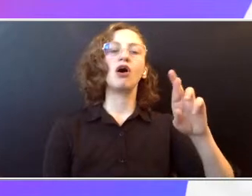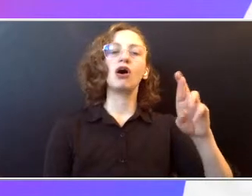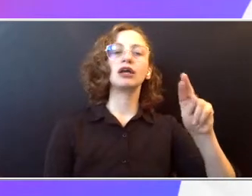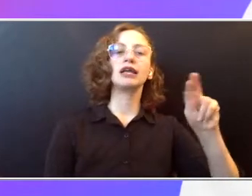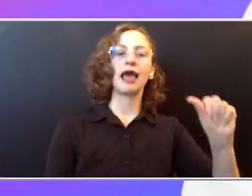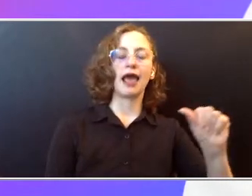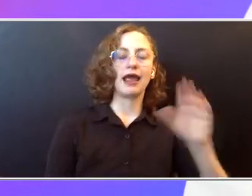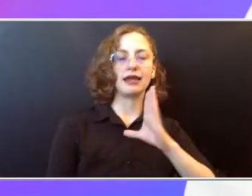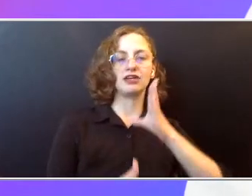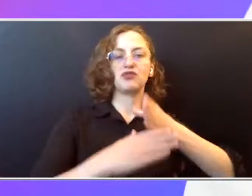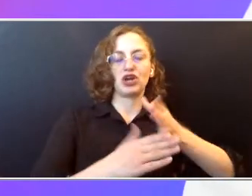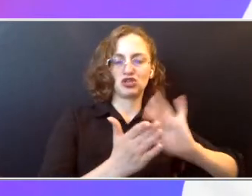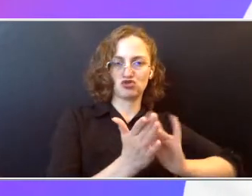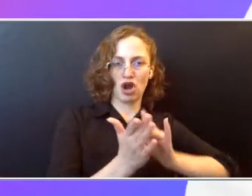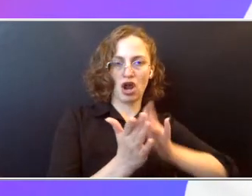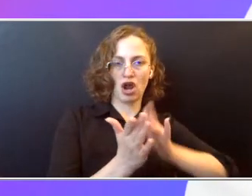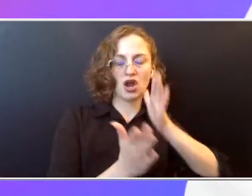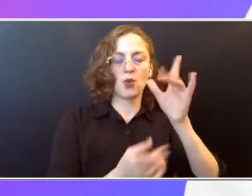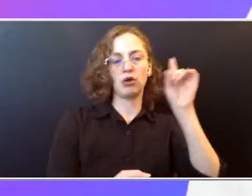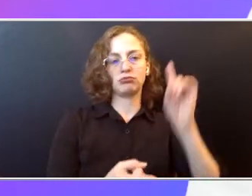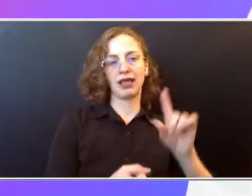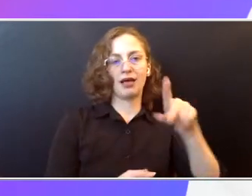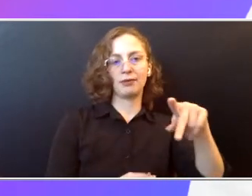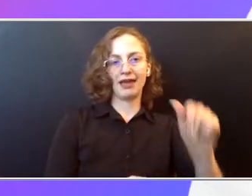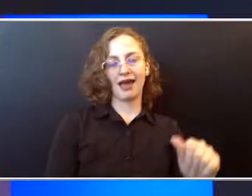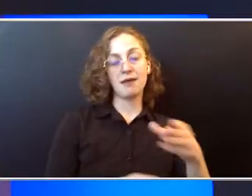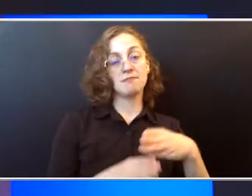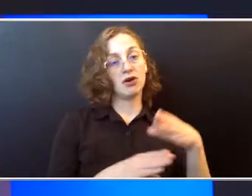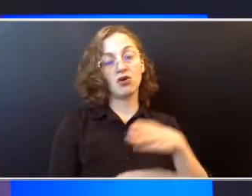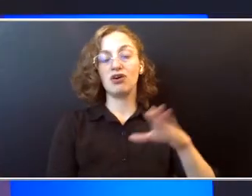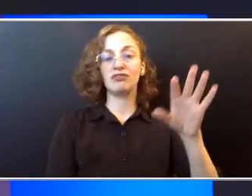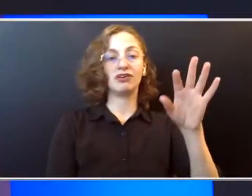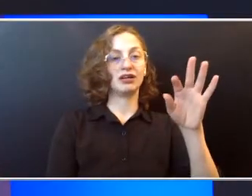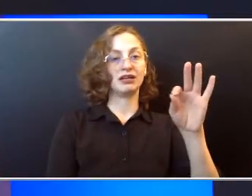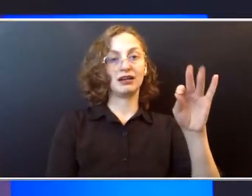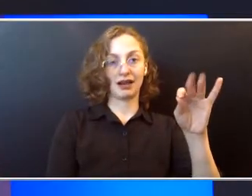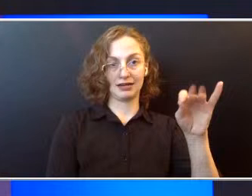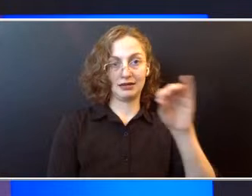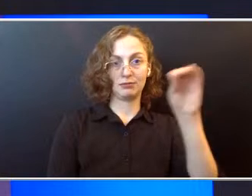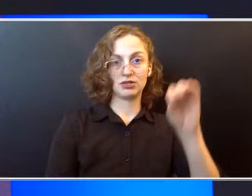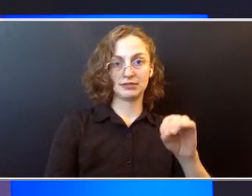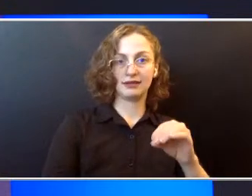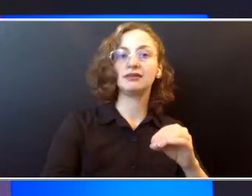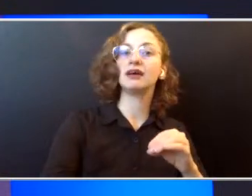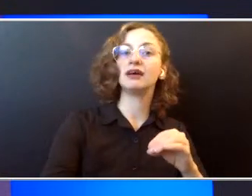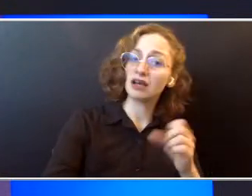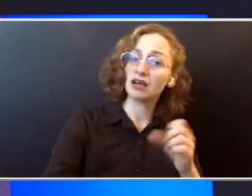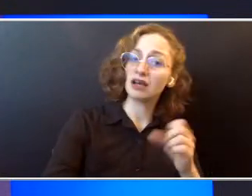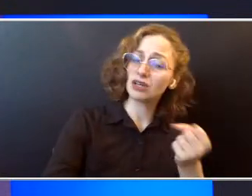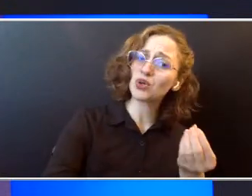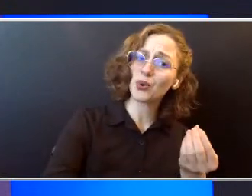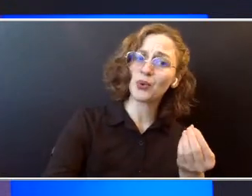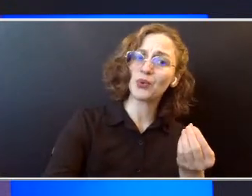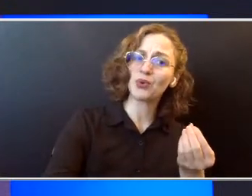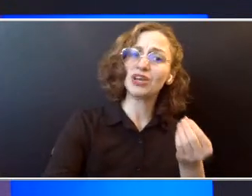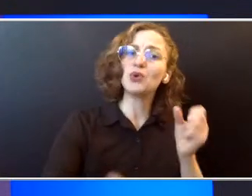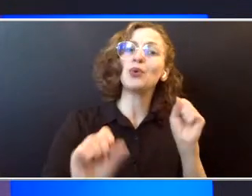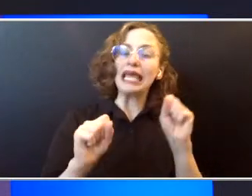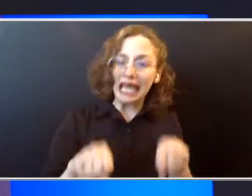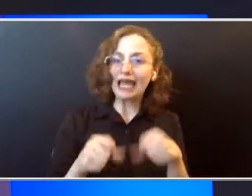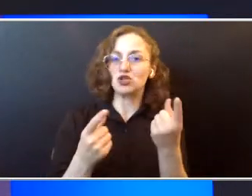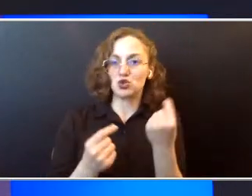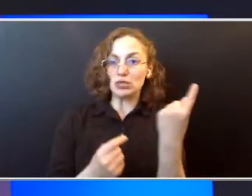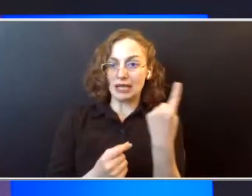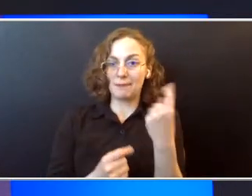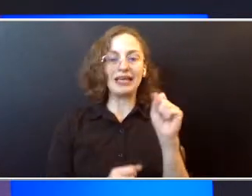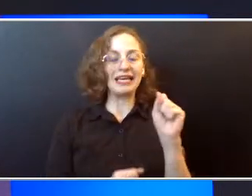Lp(a) by over 90%. And so there is something you can do about it. Yes, and this new drug on the horizon. On the horizon. In fact,